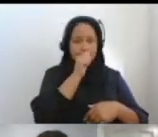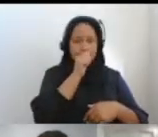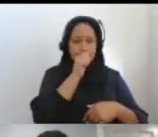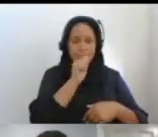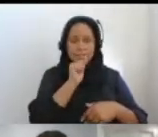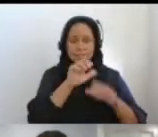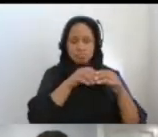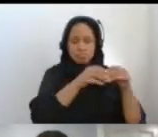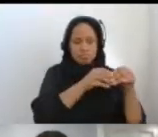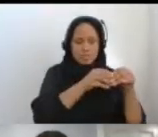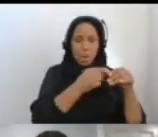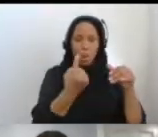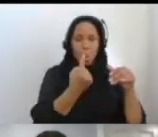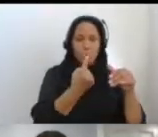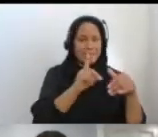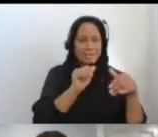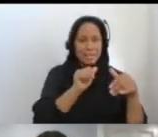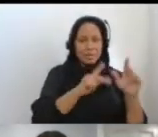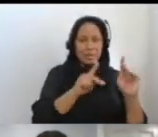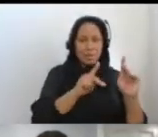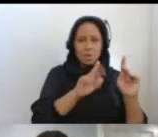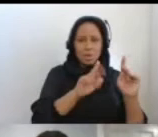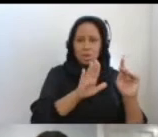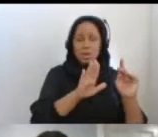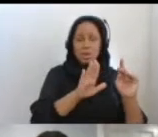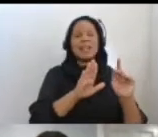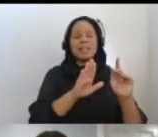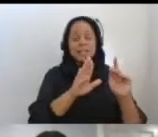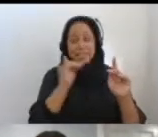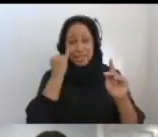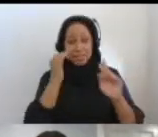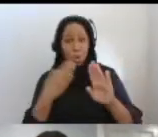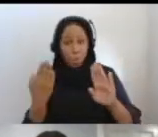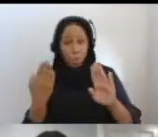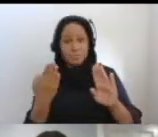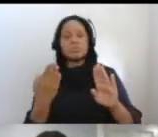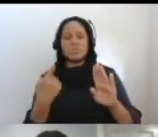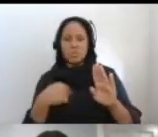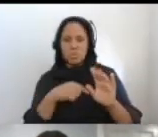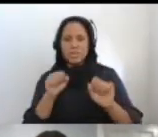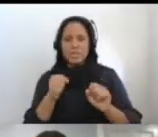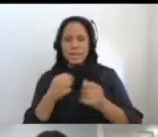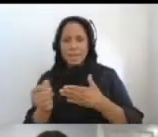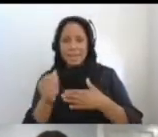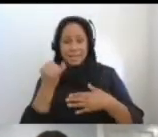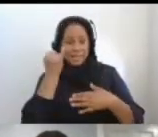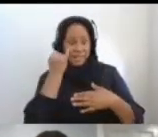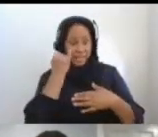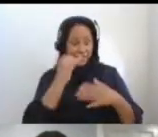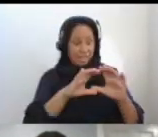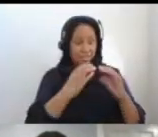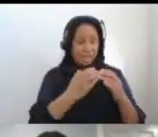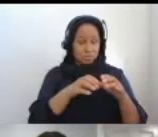exclusive to people with disabilities, then we can pay for it. If it's a class or a service that is exclusive to people with